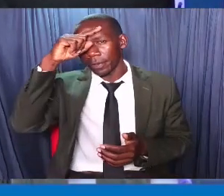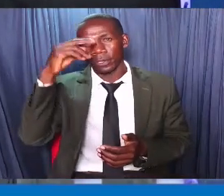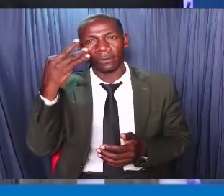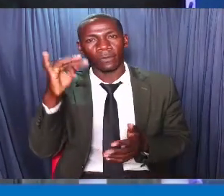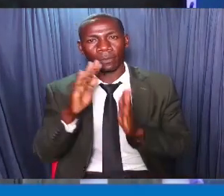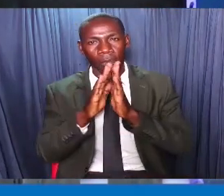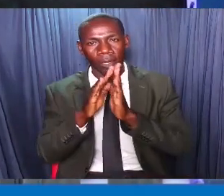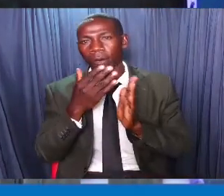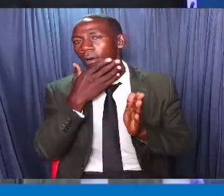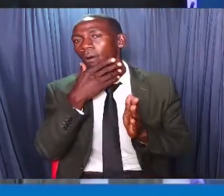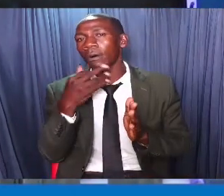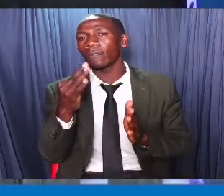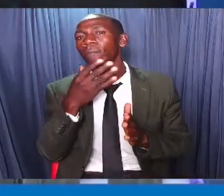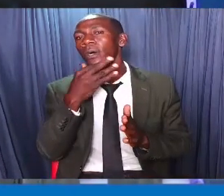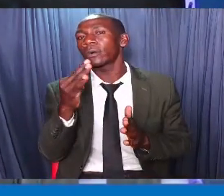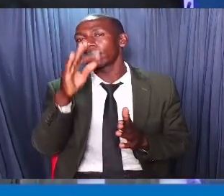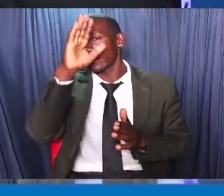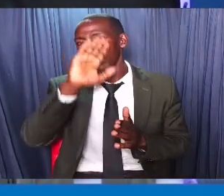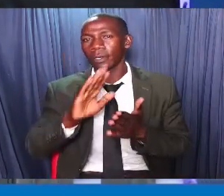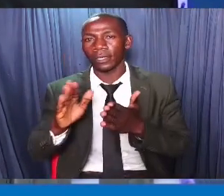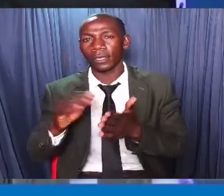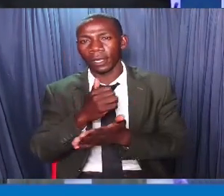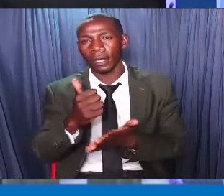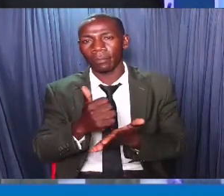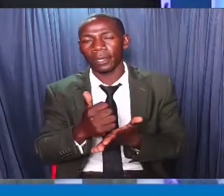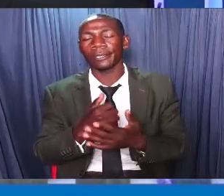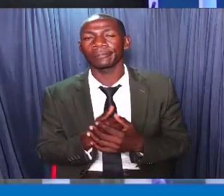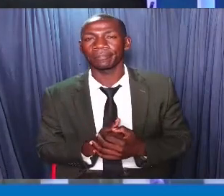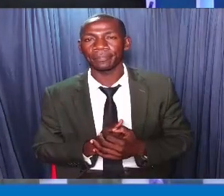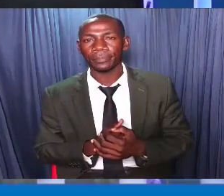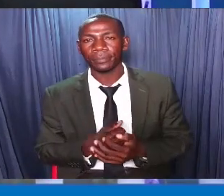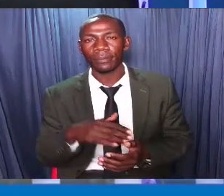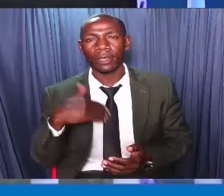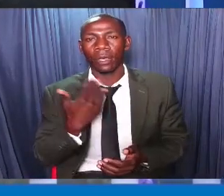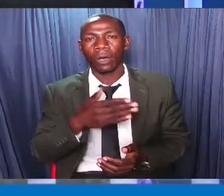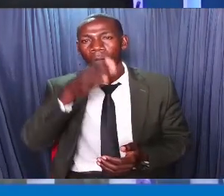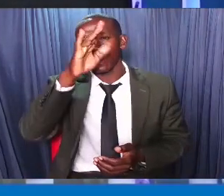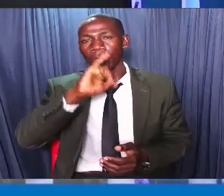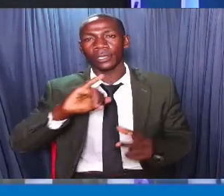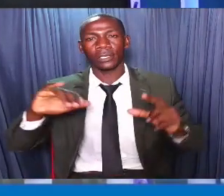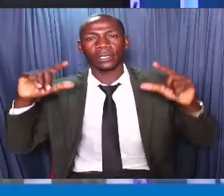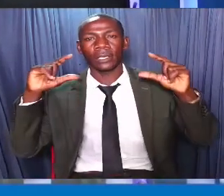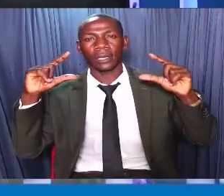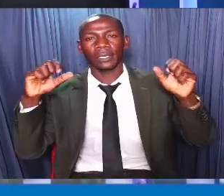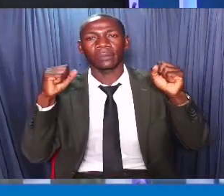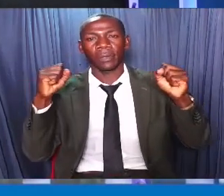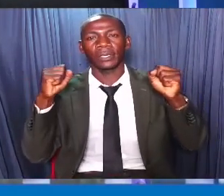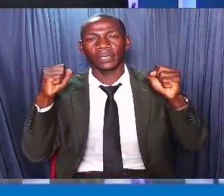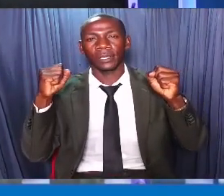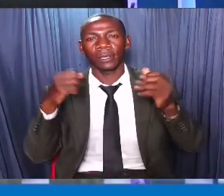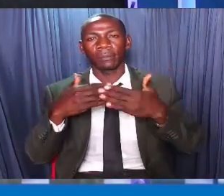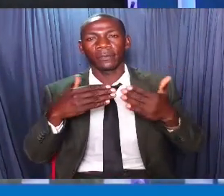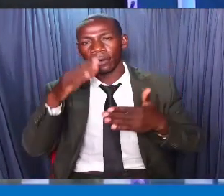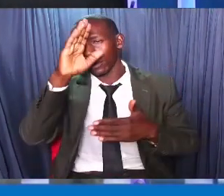ya mtumishi wa Mungu. Because of the prayers of the servant of God. Amen. Amen. Mungu wetu ni mkuu. Our God is so mighty. Tukiwa mbele za